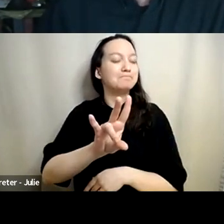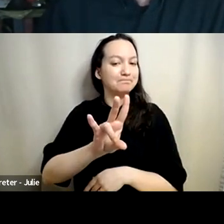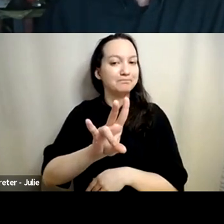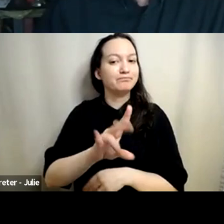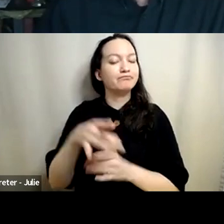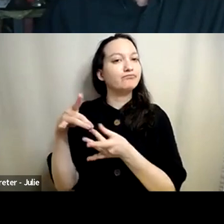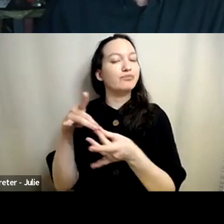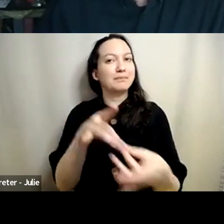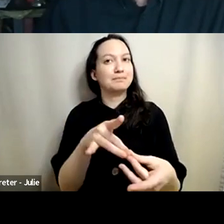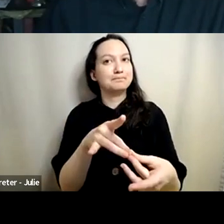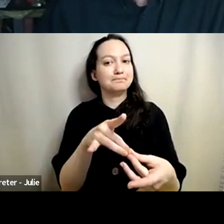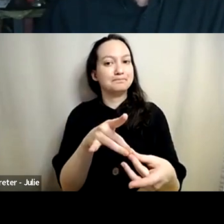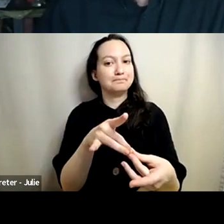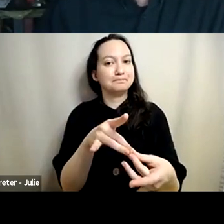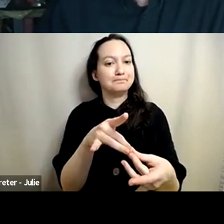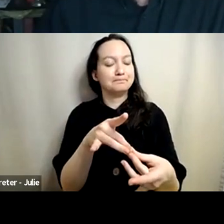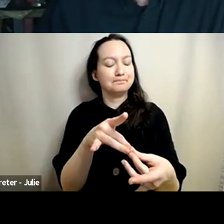to